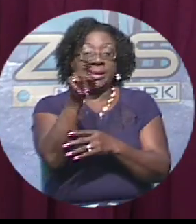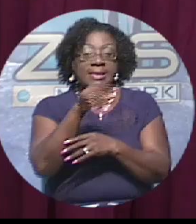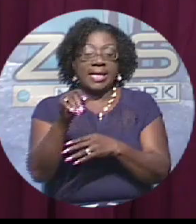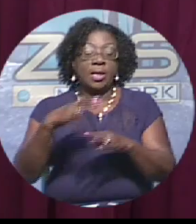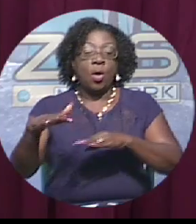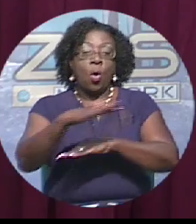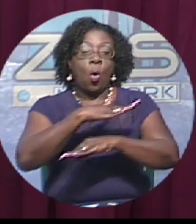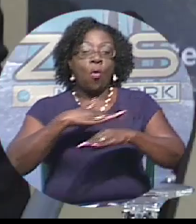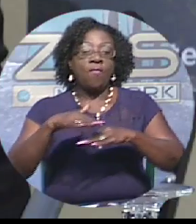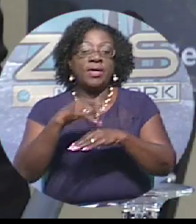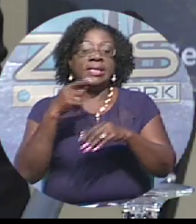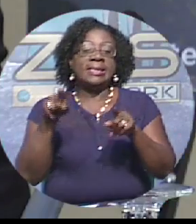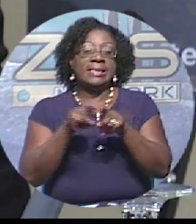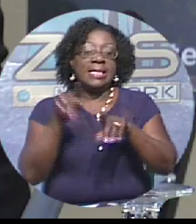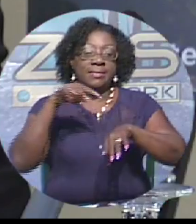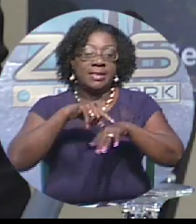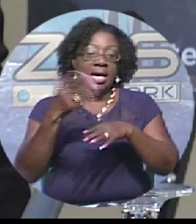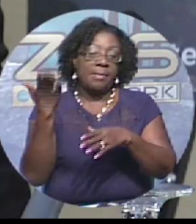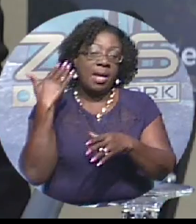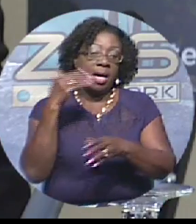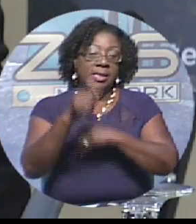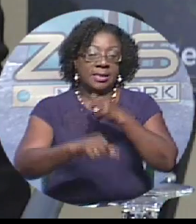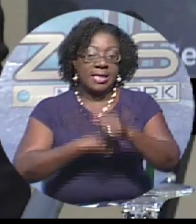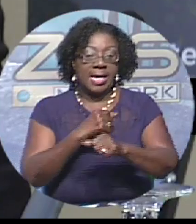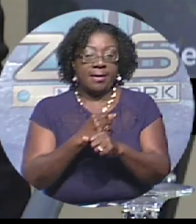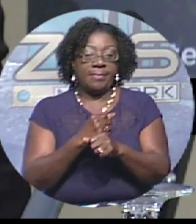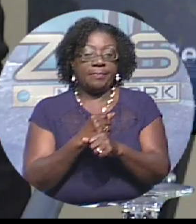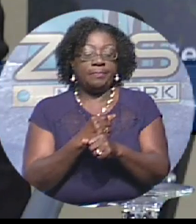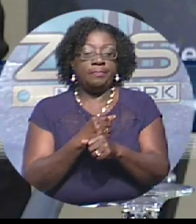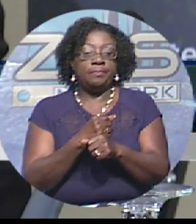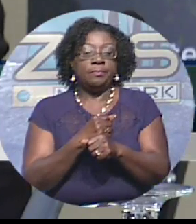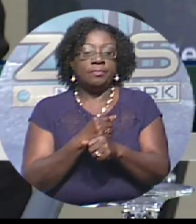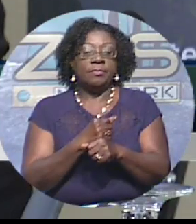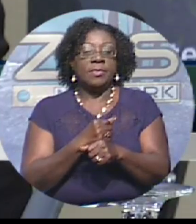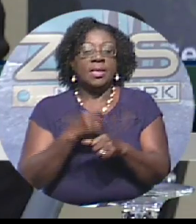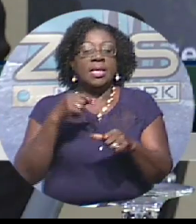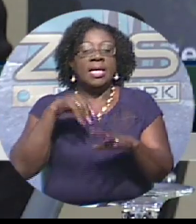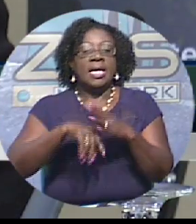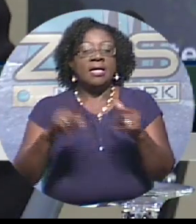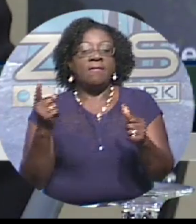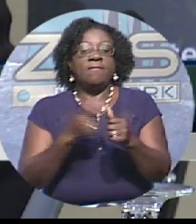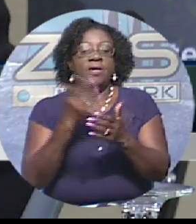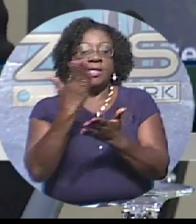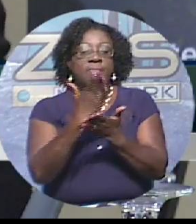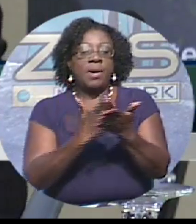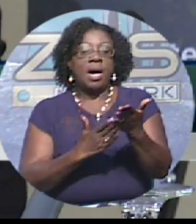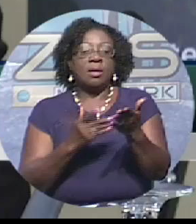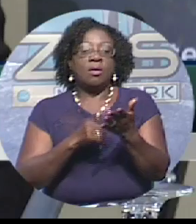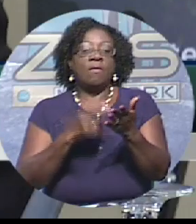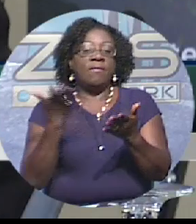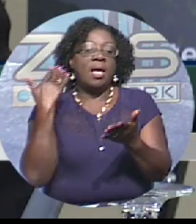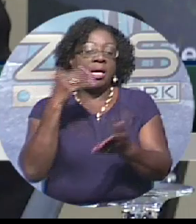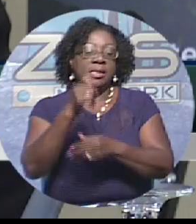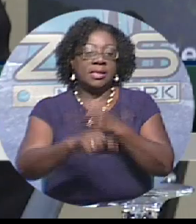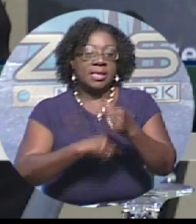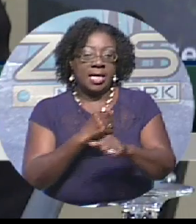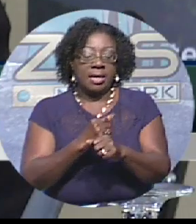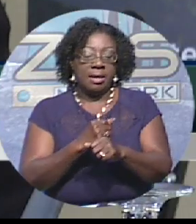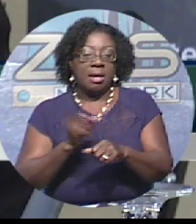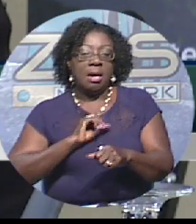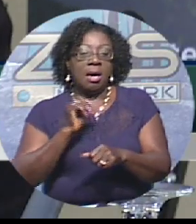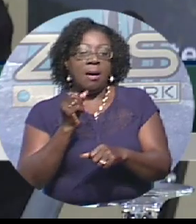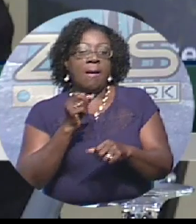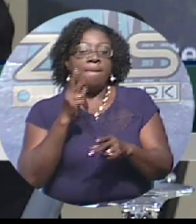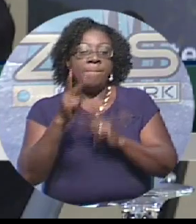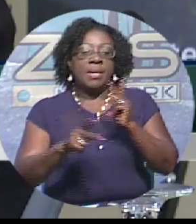over the same period last year. In the first quarter of 2015, our air